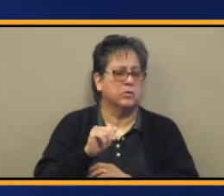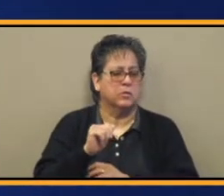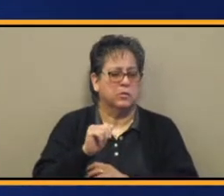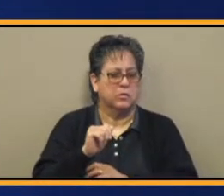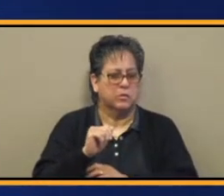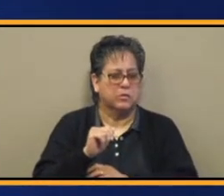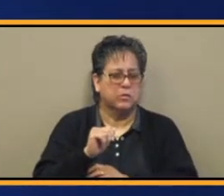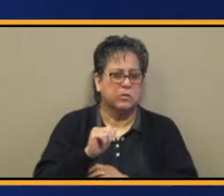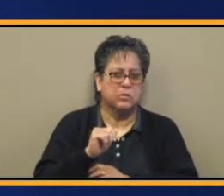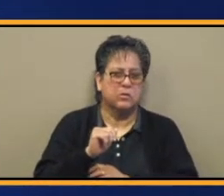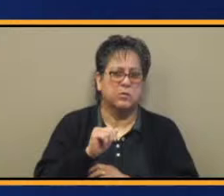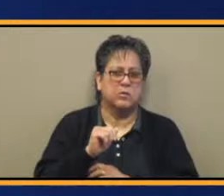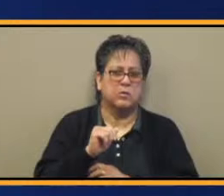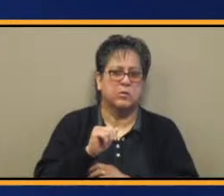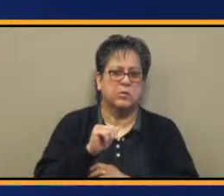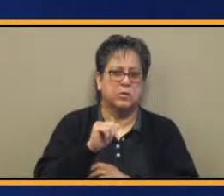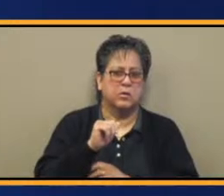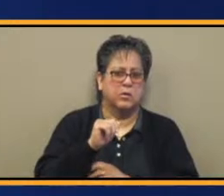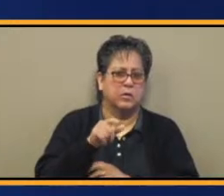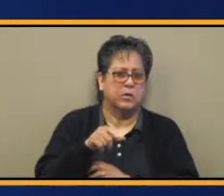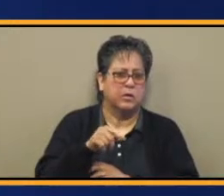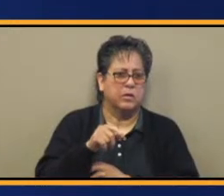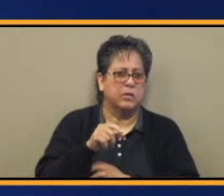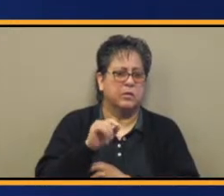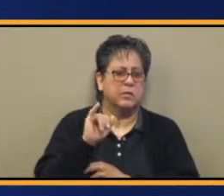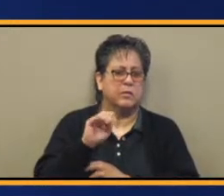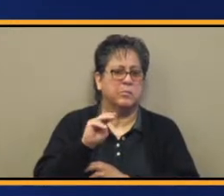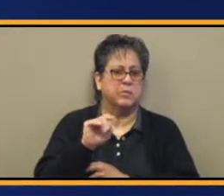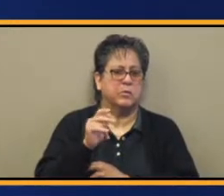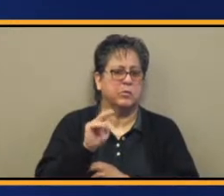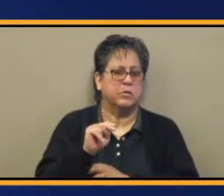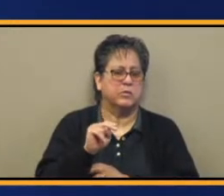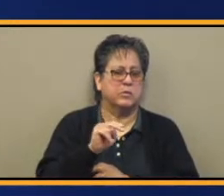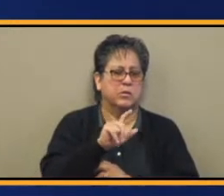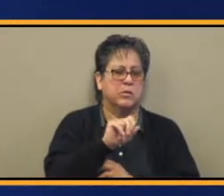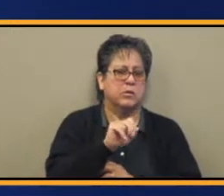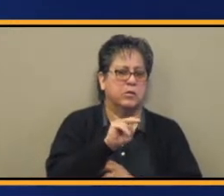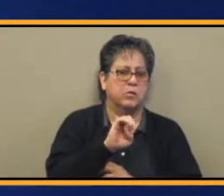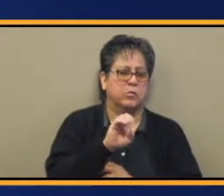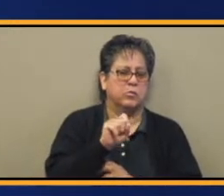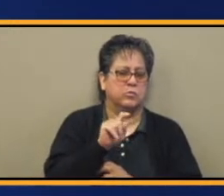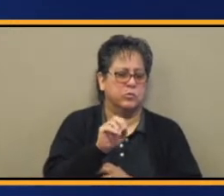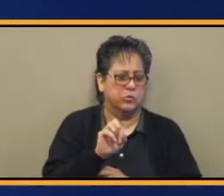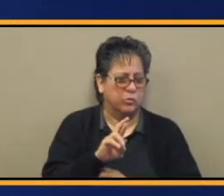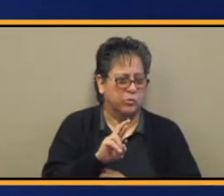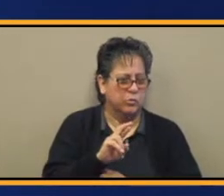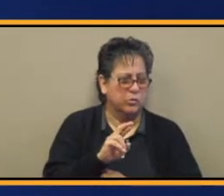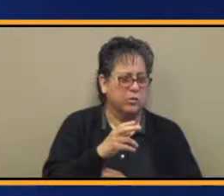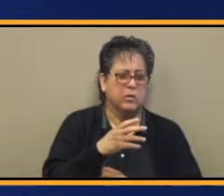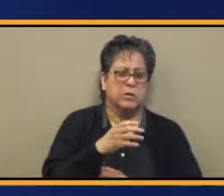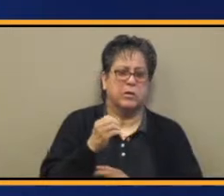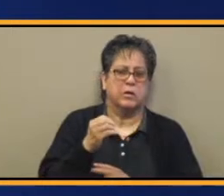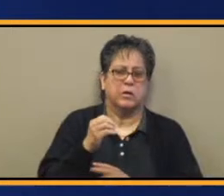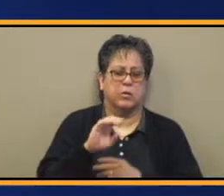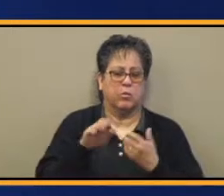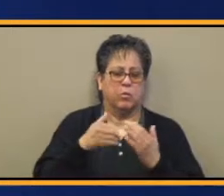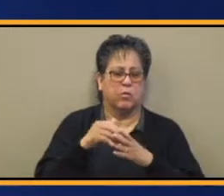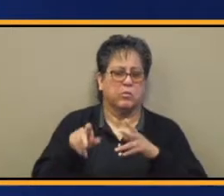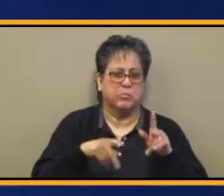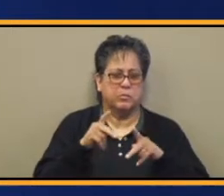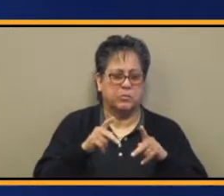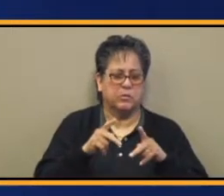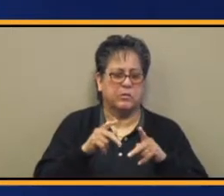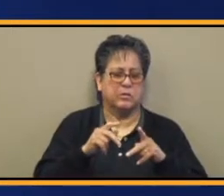xenophobic tactics such as SB4 and Operation Lone Star in order to foster a safe and inclusive environment for all residents of our